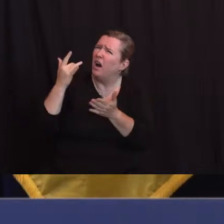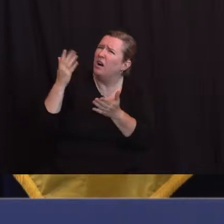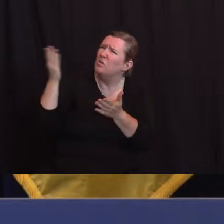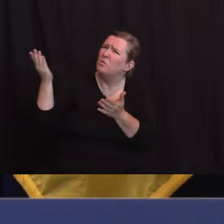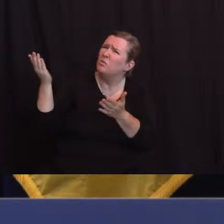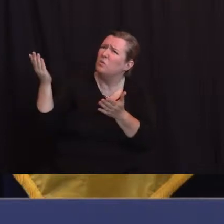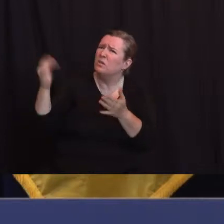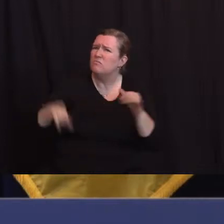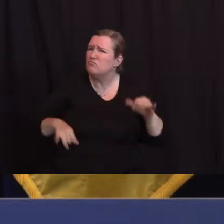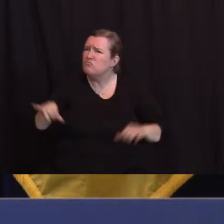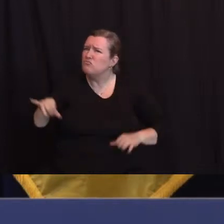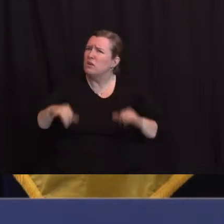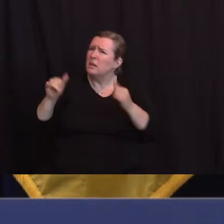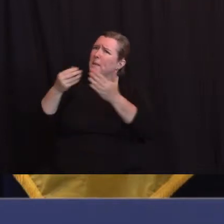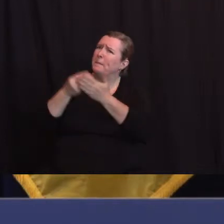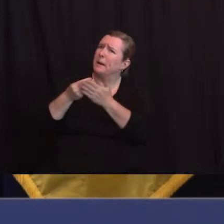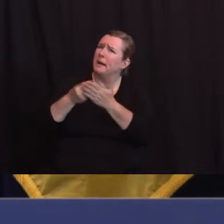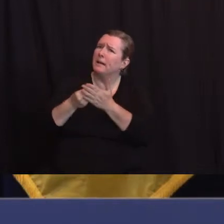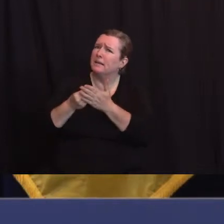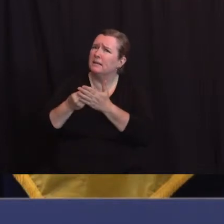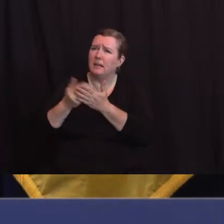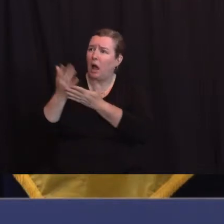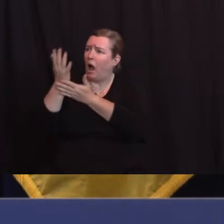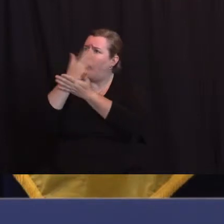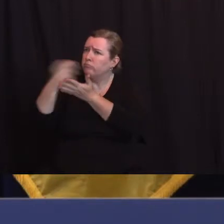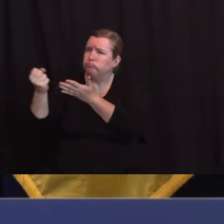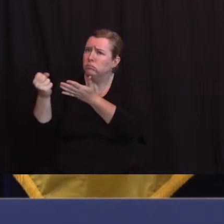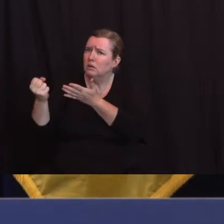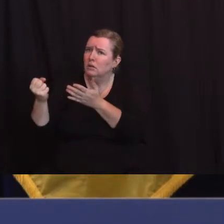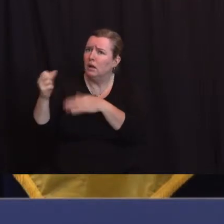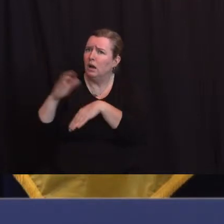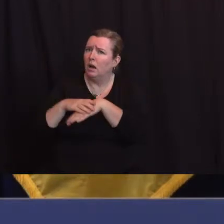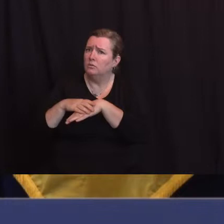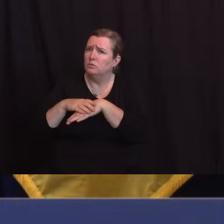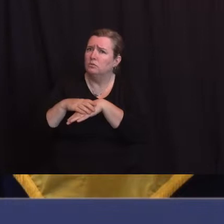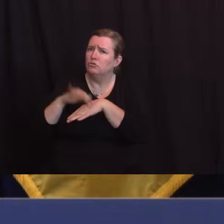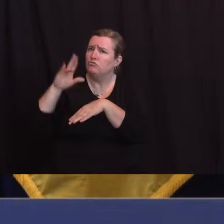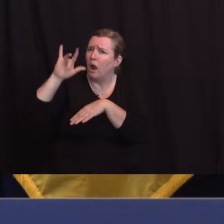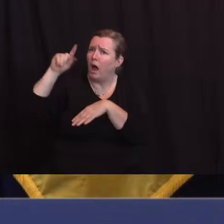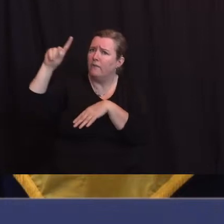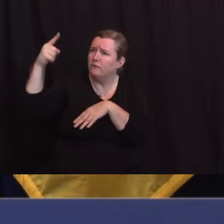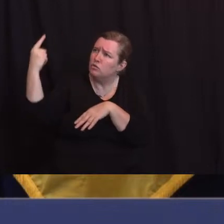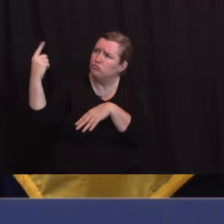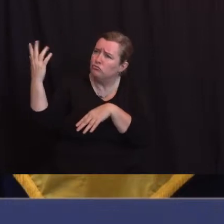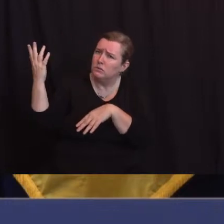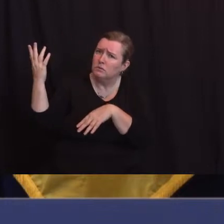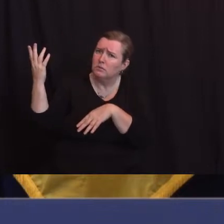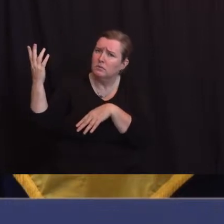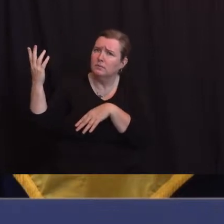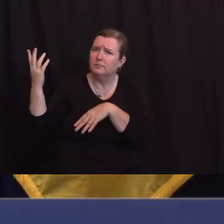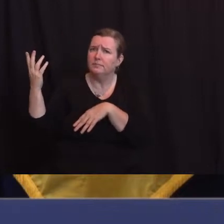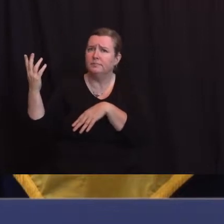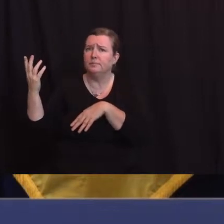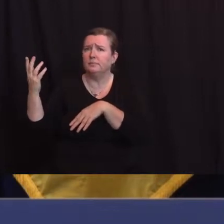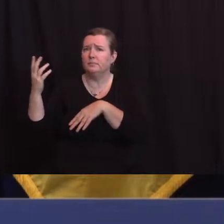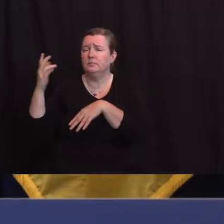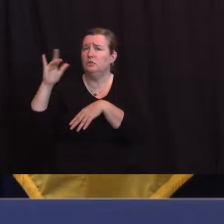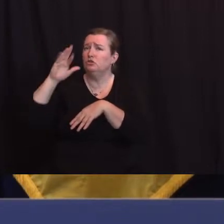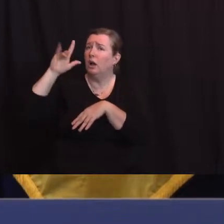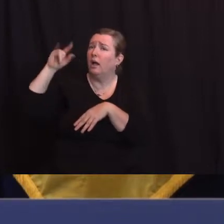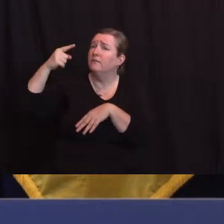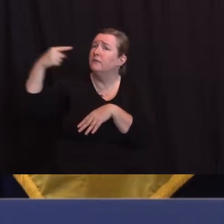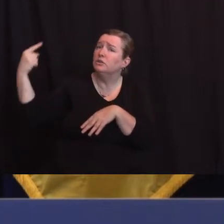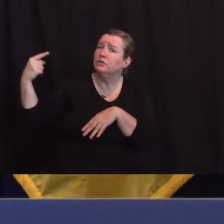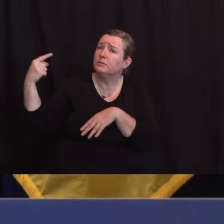investment in the fund if you plan to drain it on the first day of the fiscal year? On your Supreme Court nominee, Rachel Weiner Apter, both